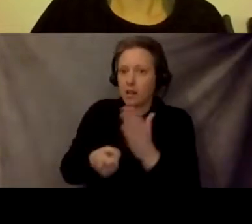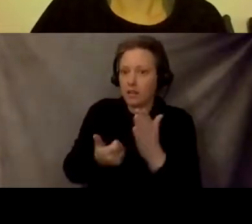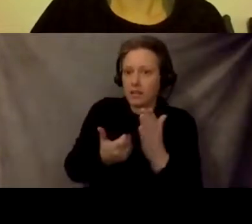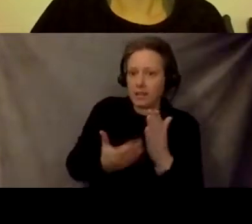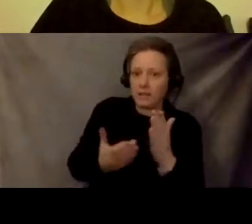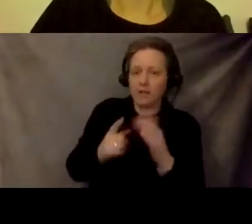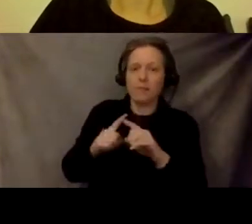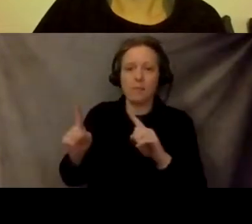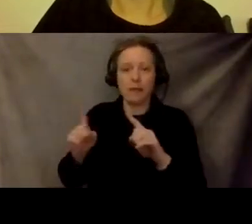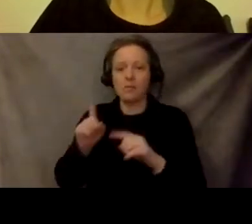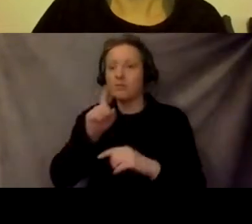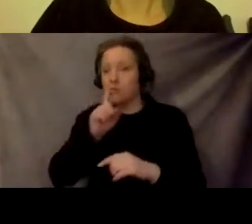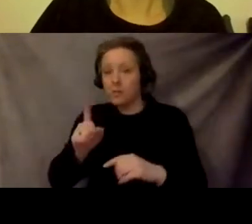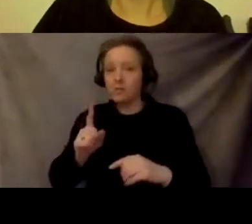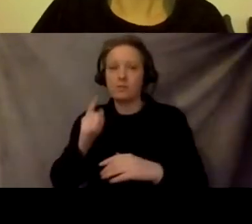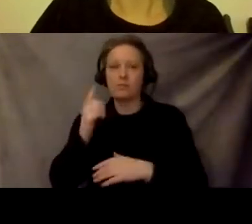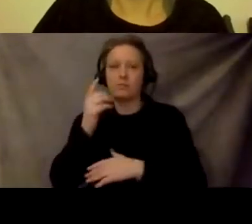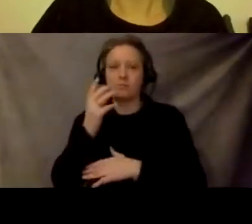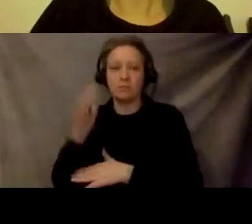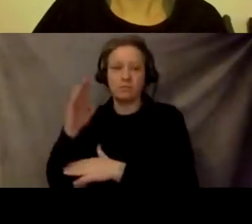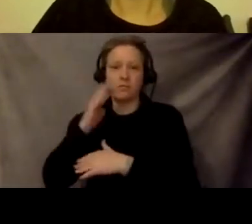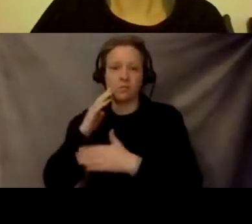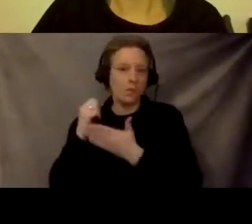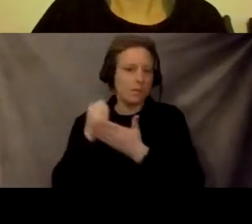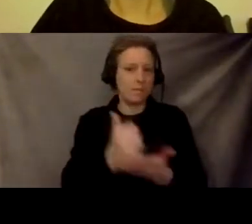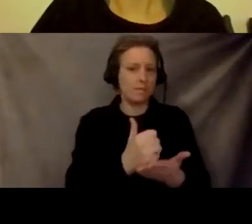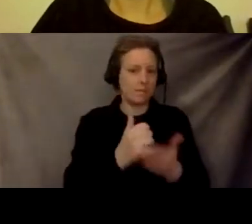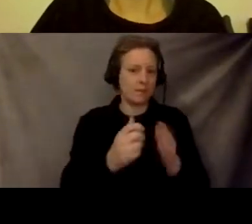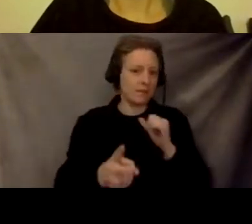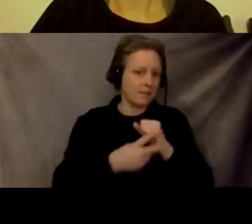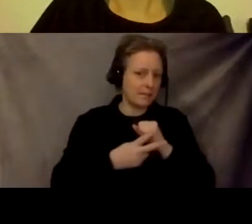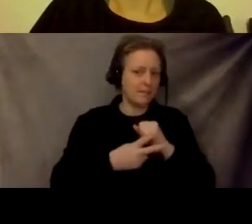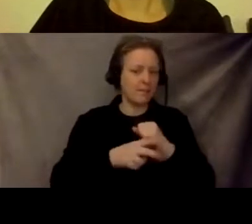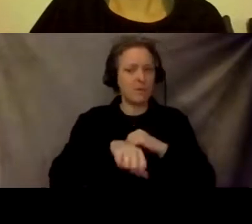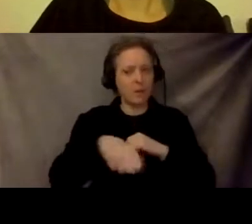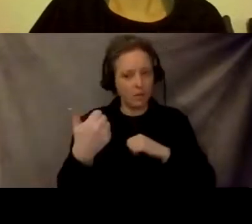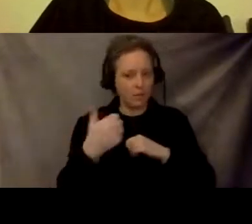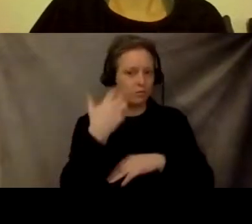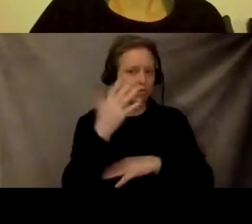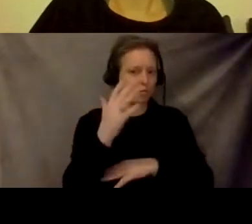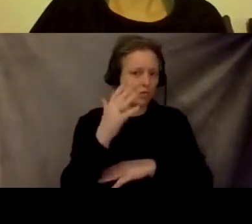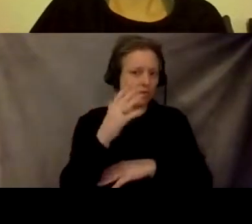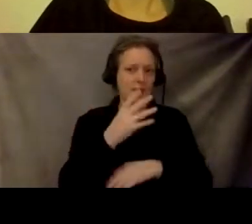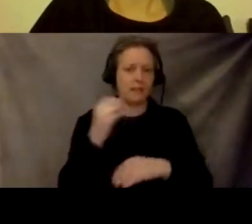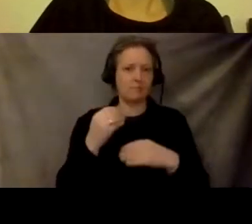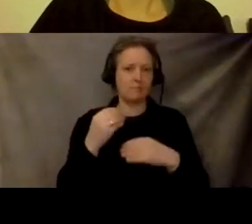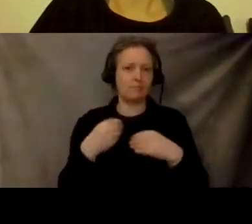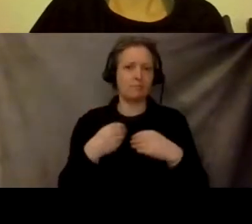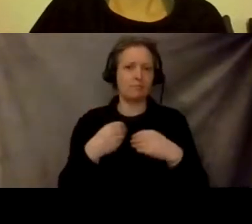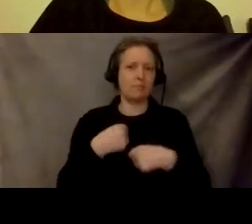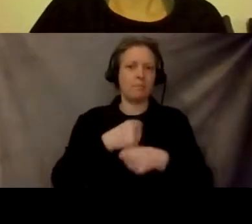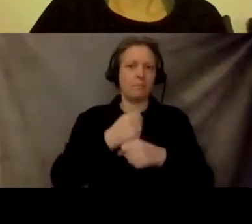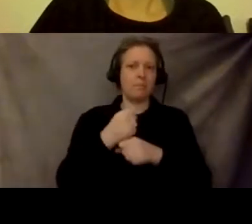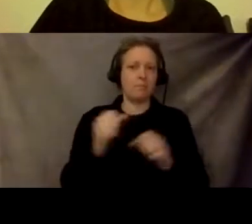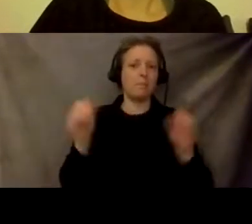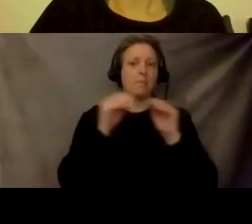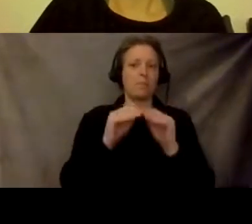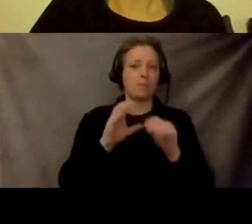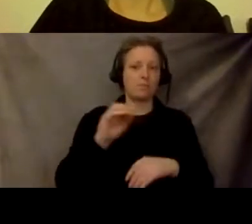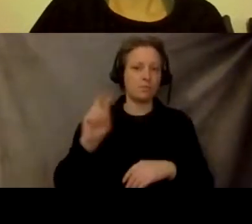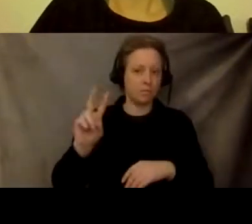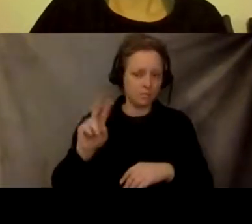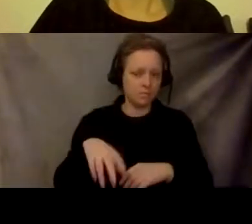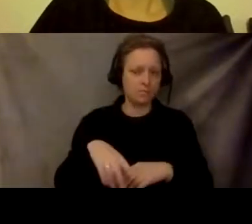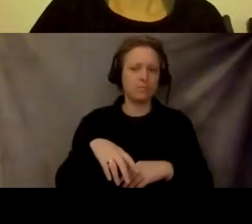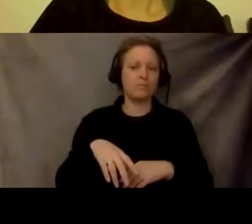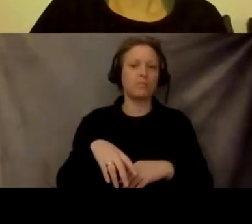to help us with reduction of CO2. It offsets so many things.